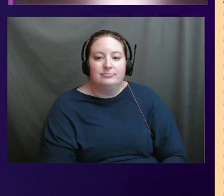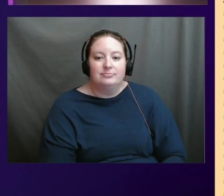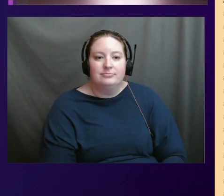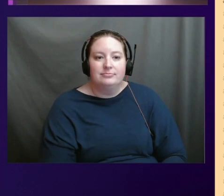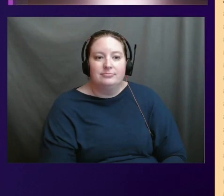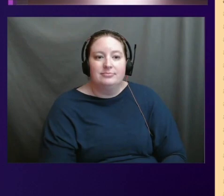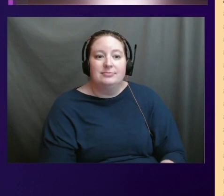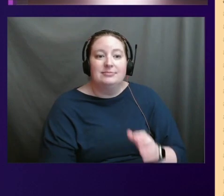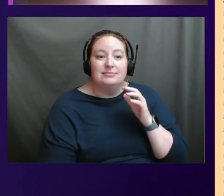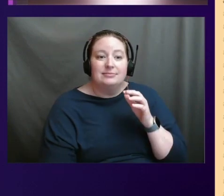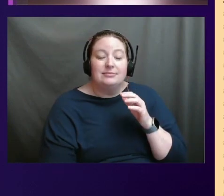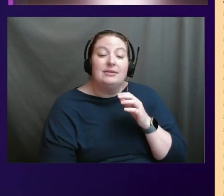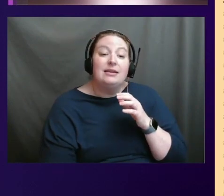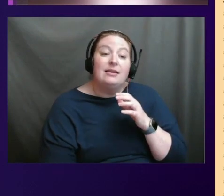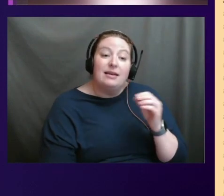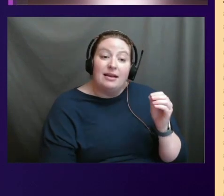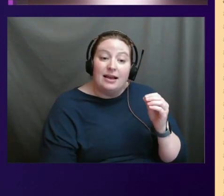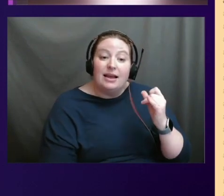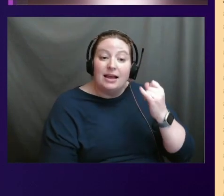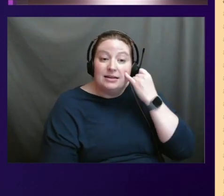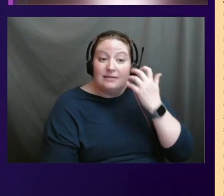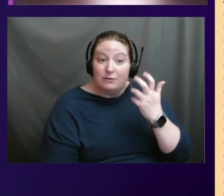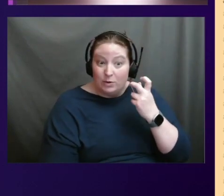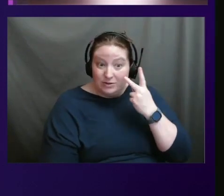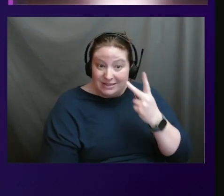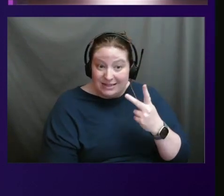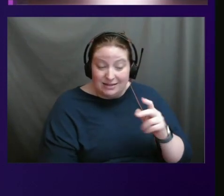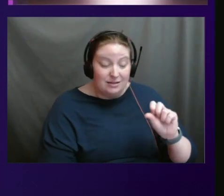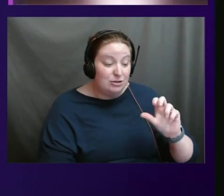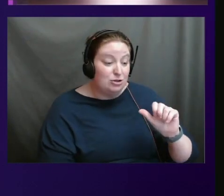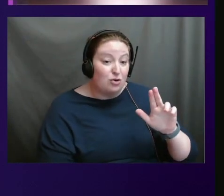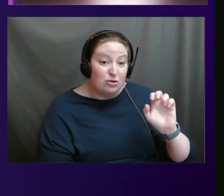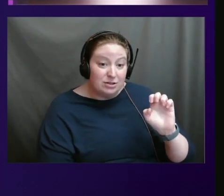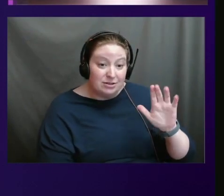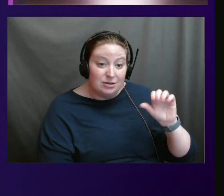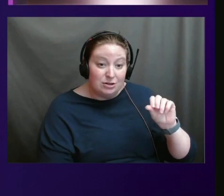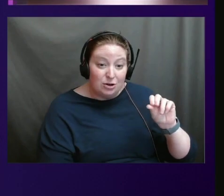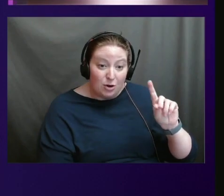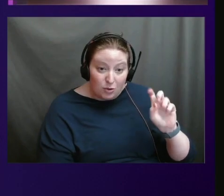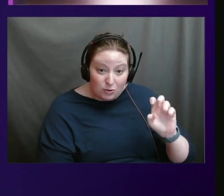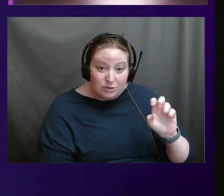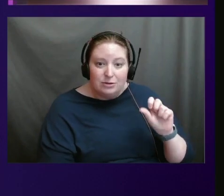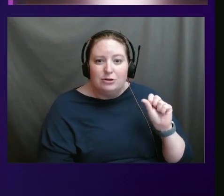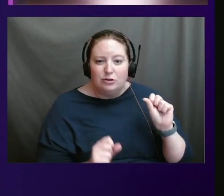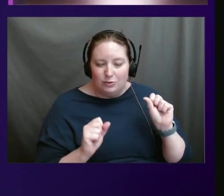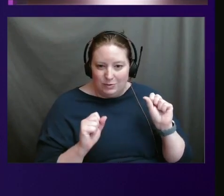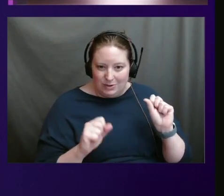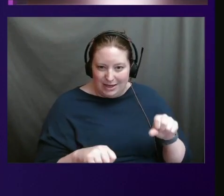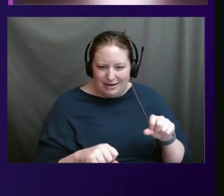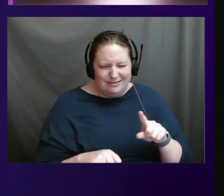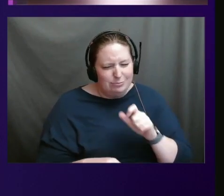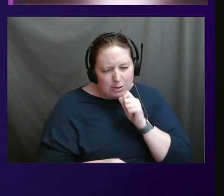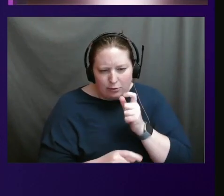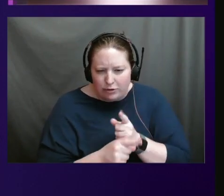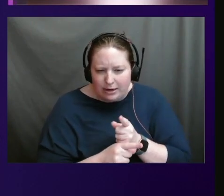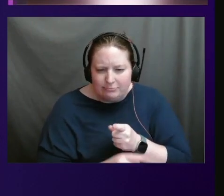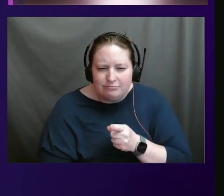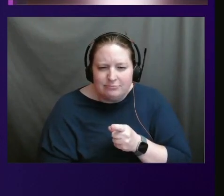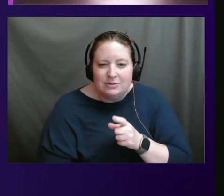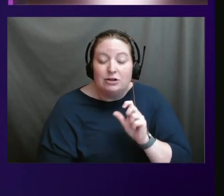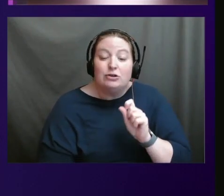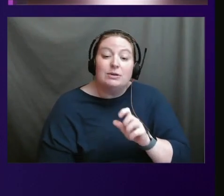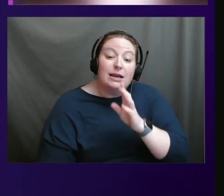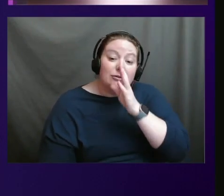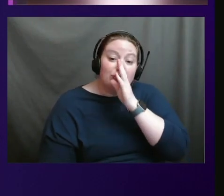And if you want to see the source code, you can do that. Whoops, that's not the right package. Directly